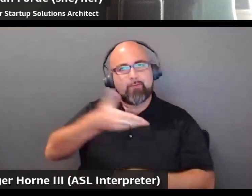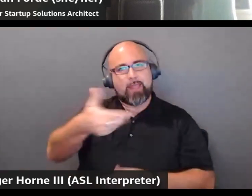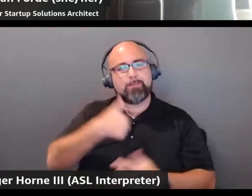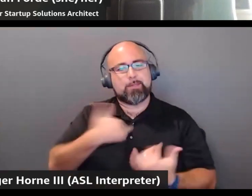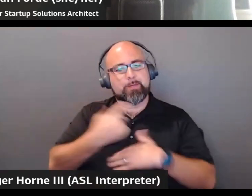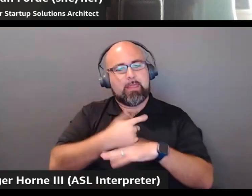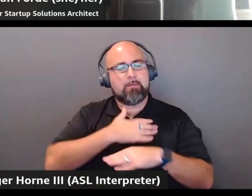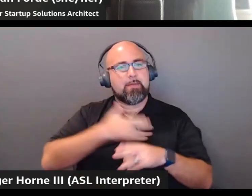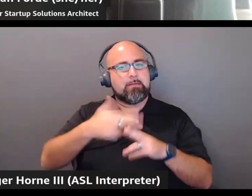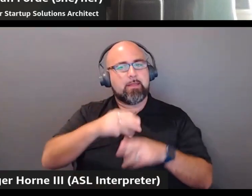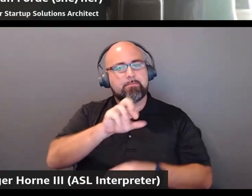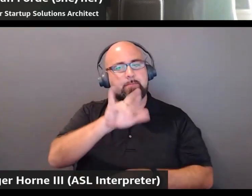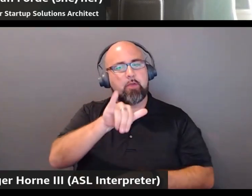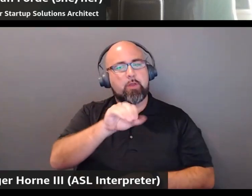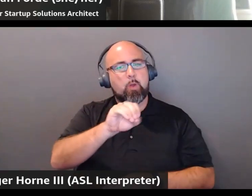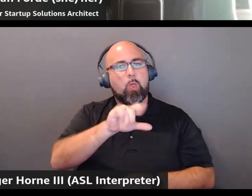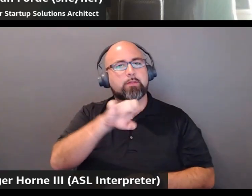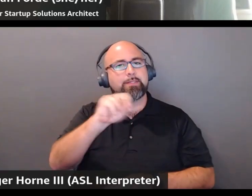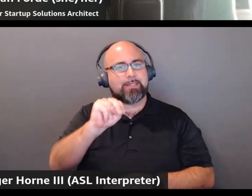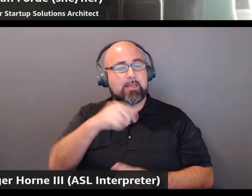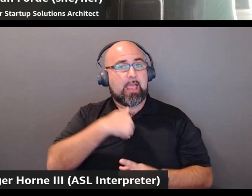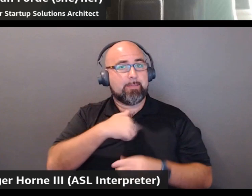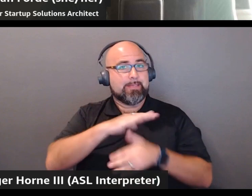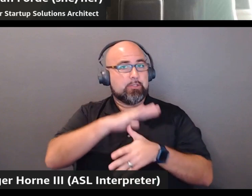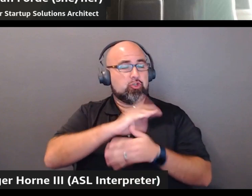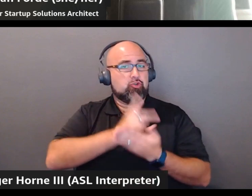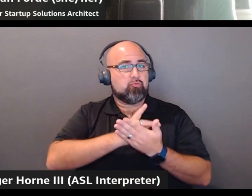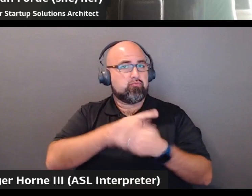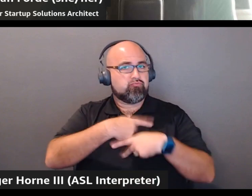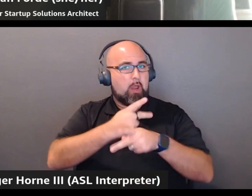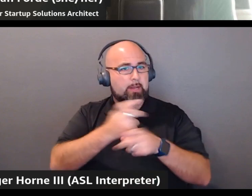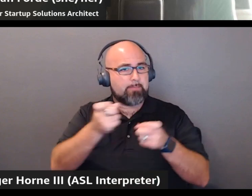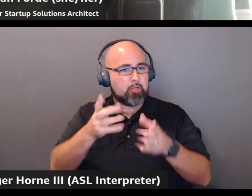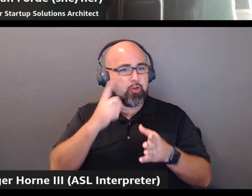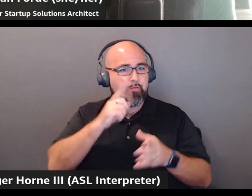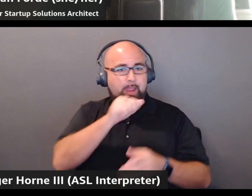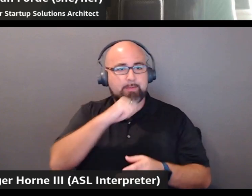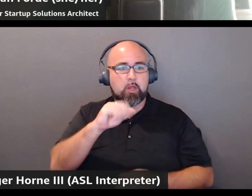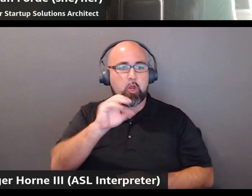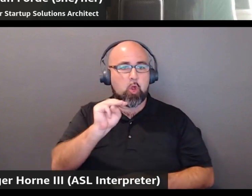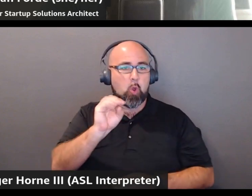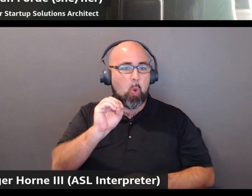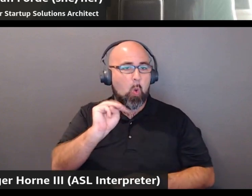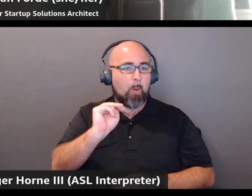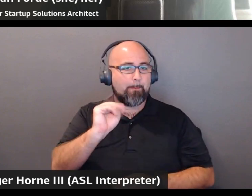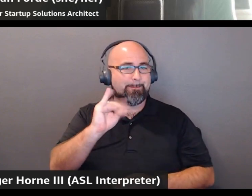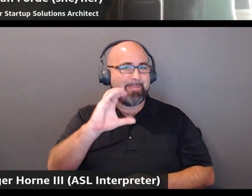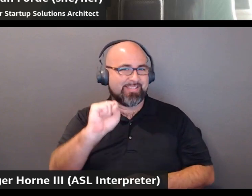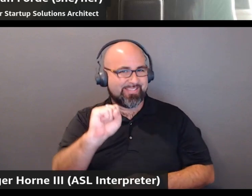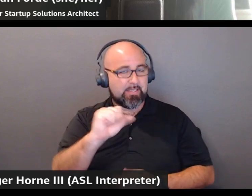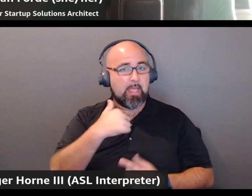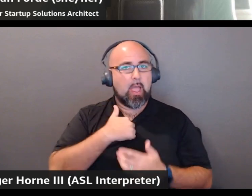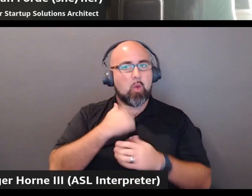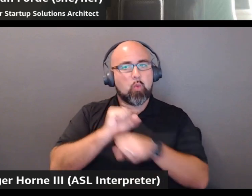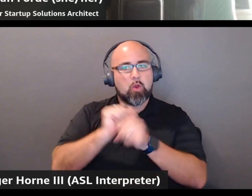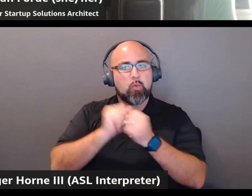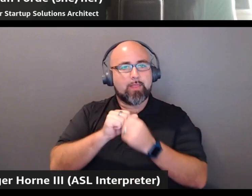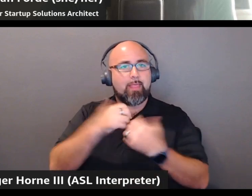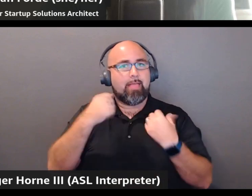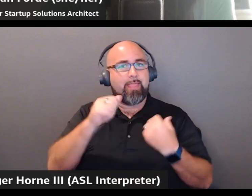name is Mary Olson. I'm a senior product manager for Amazon Omics. I work with the health AI team at